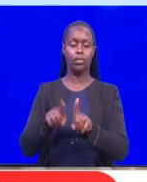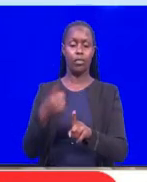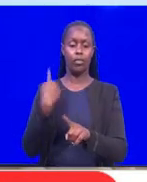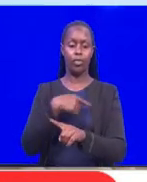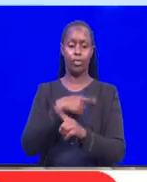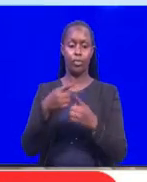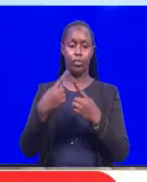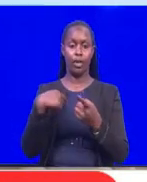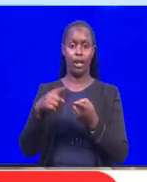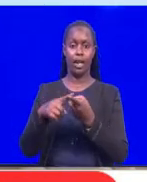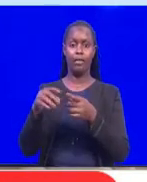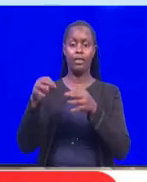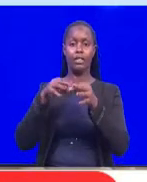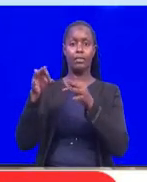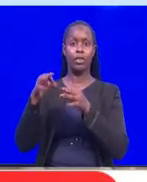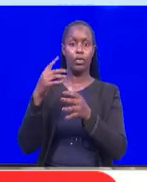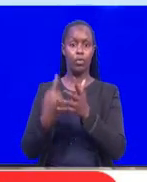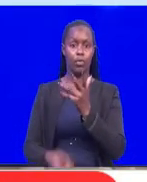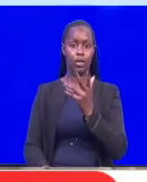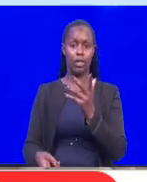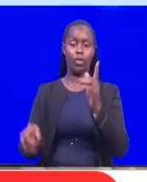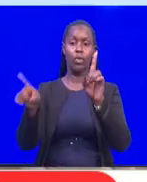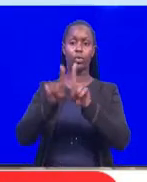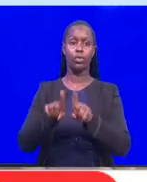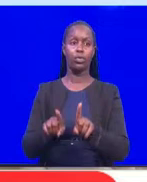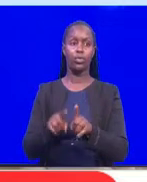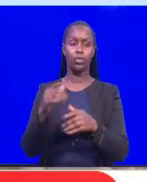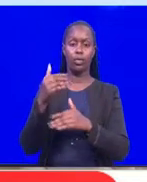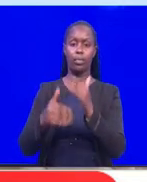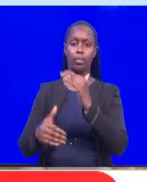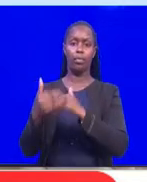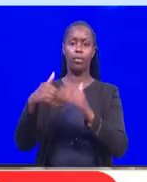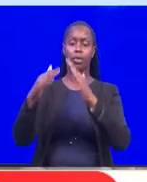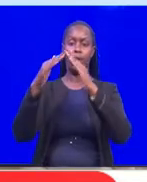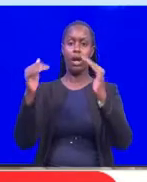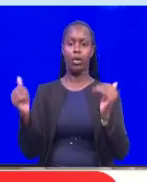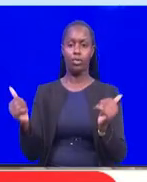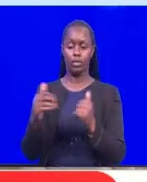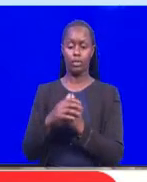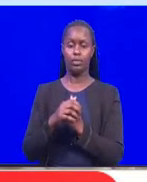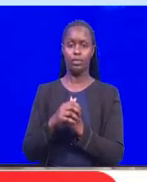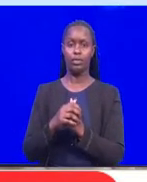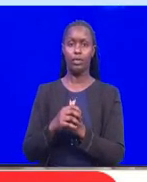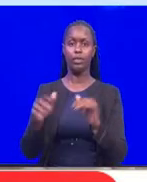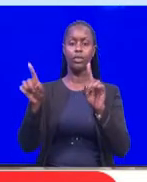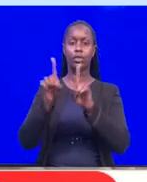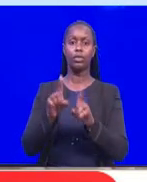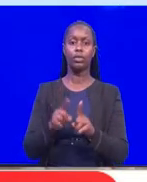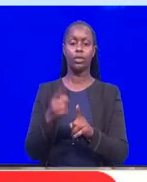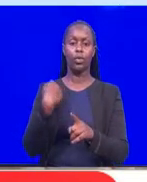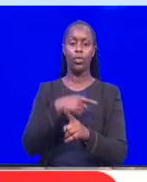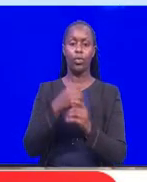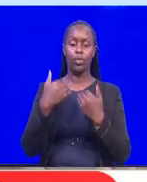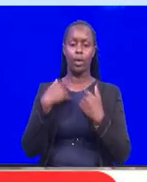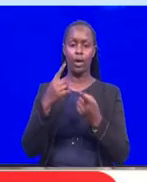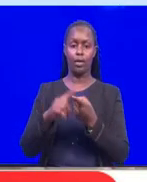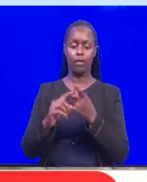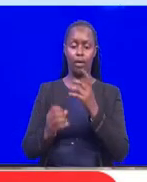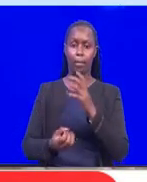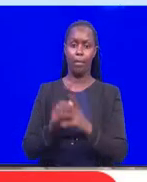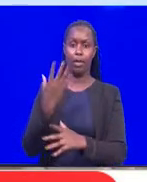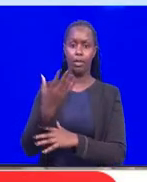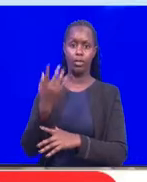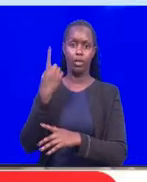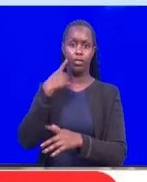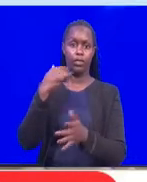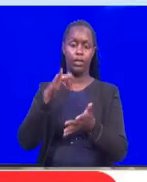by facilitating the Ghana House in Kenya, not only to showcase your products, but now we are converting